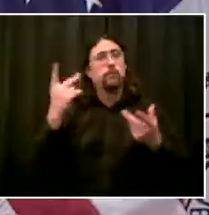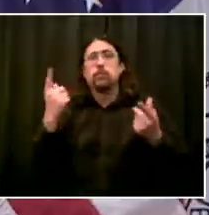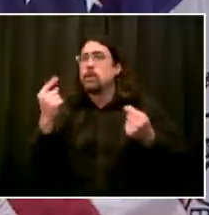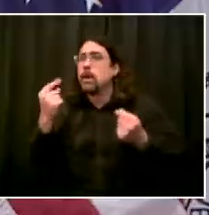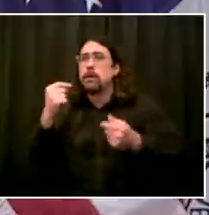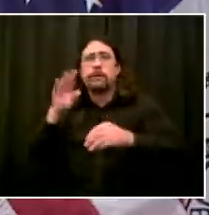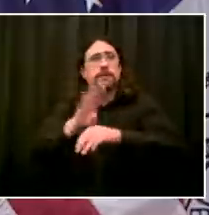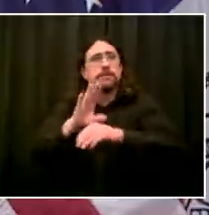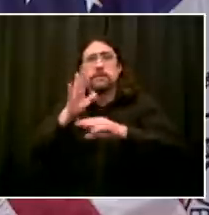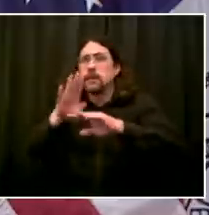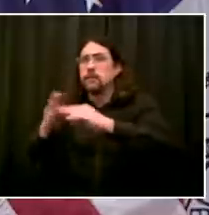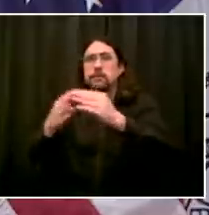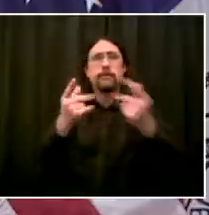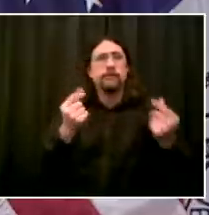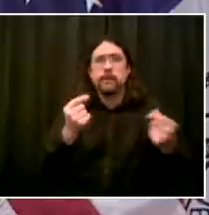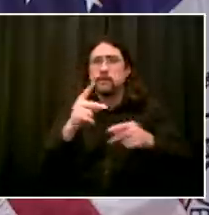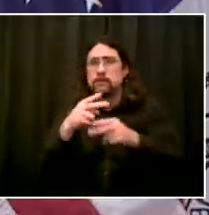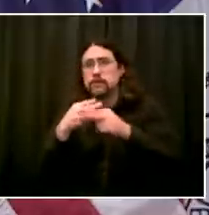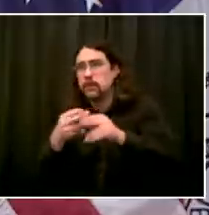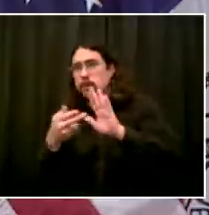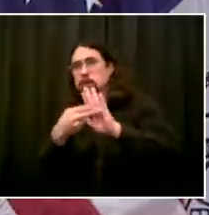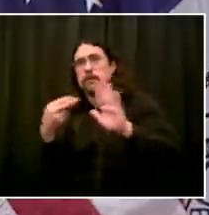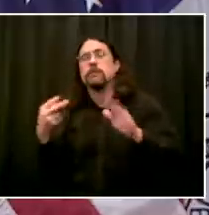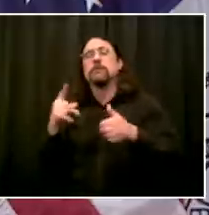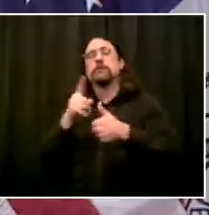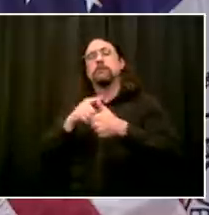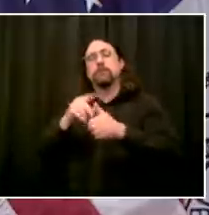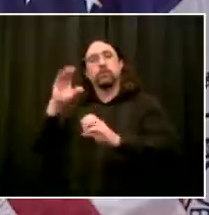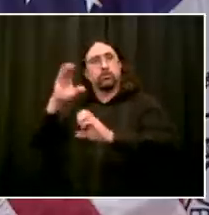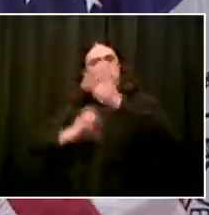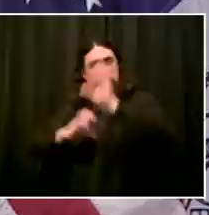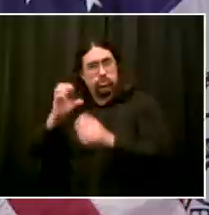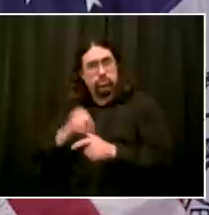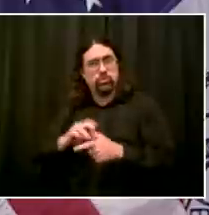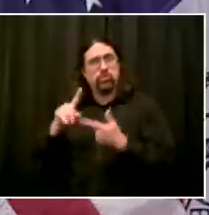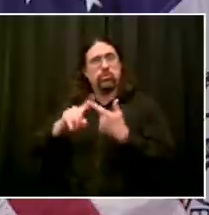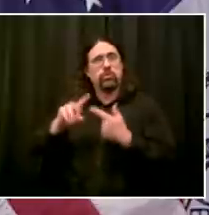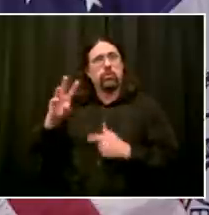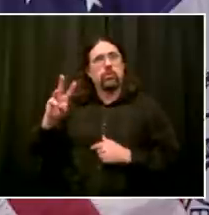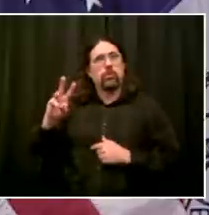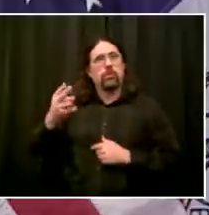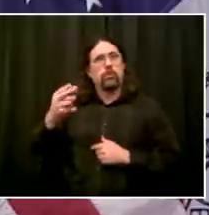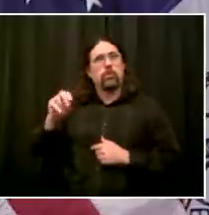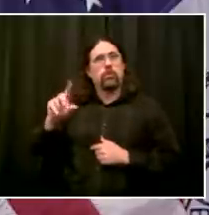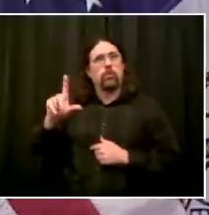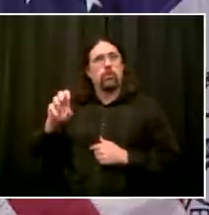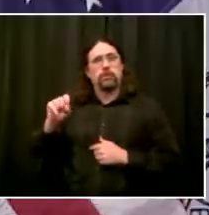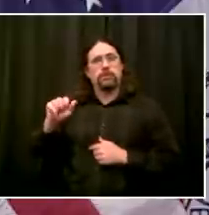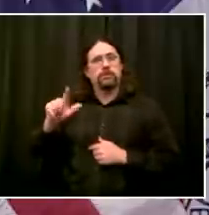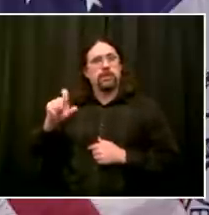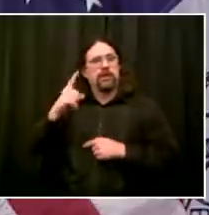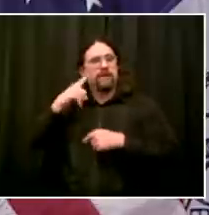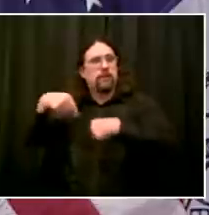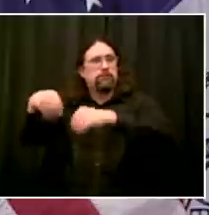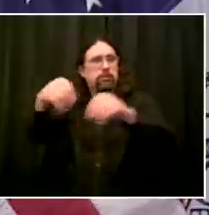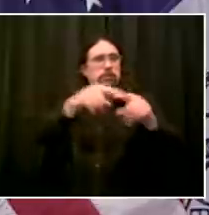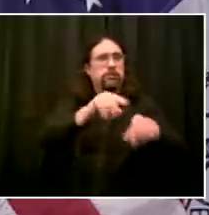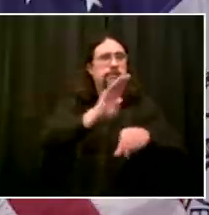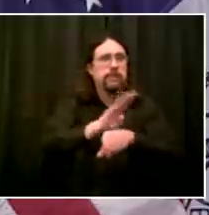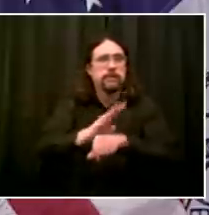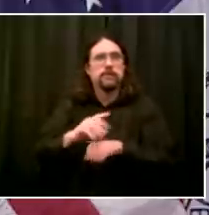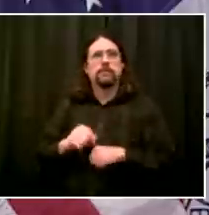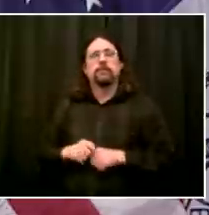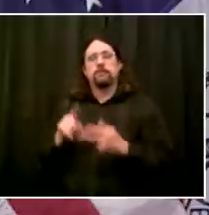But I think it's going to be first or second week in June unless people get undisciplined and start to lose track